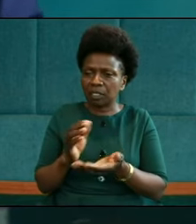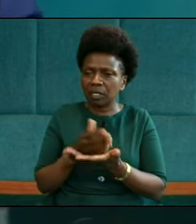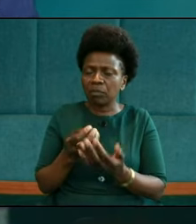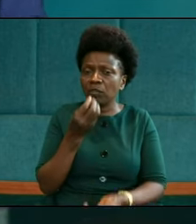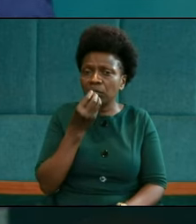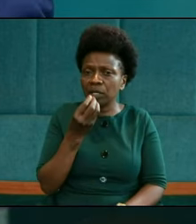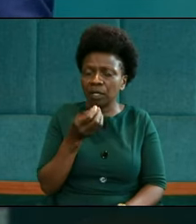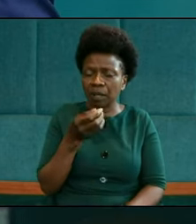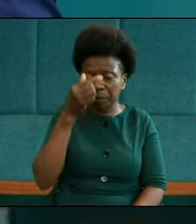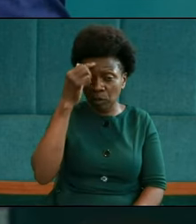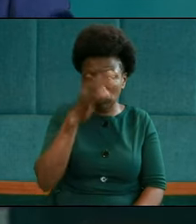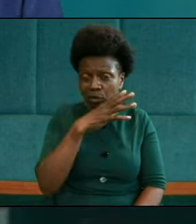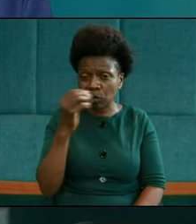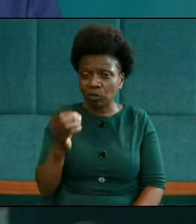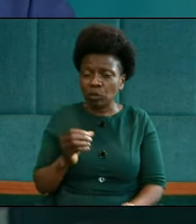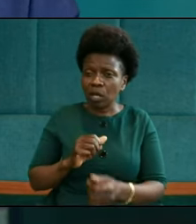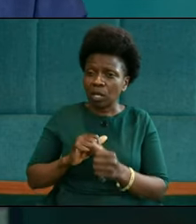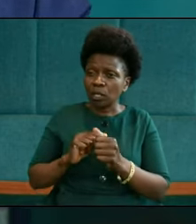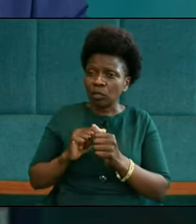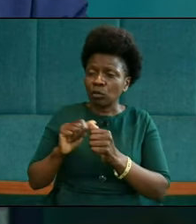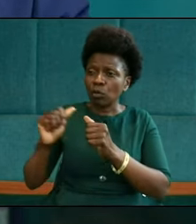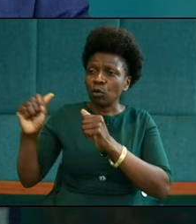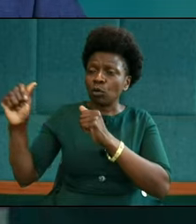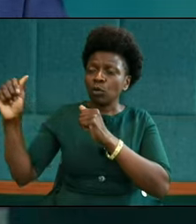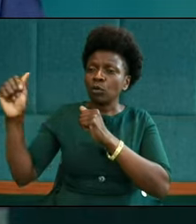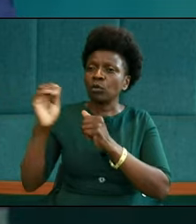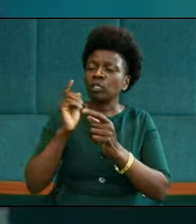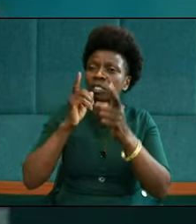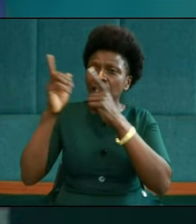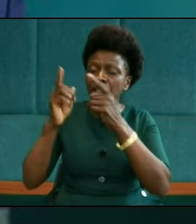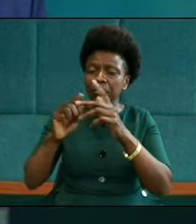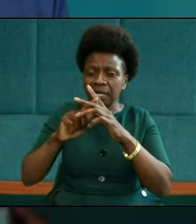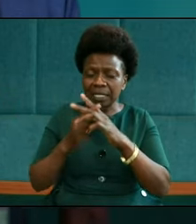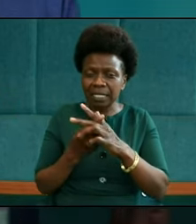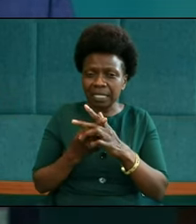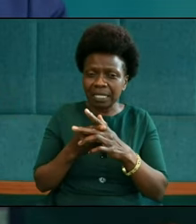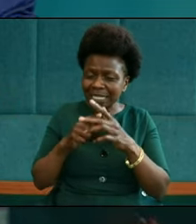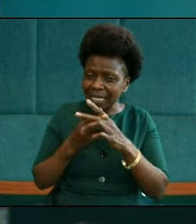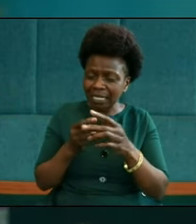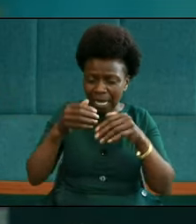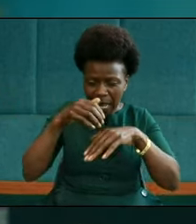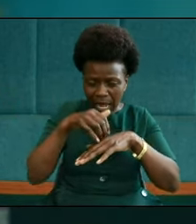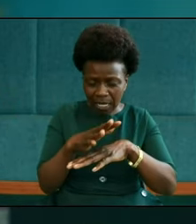And because he's going for a very long journey, he must start his journey very early in the morning.